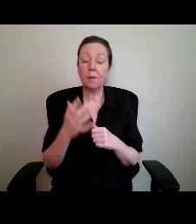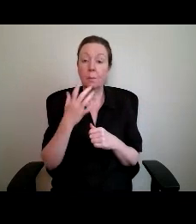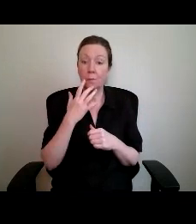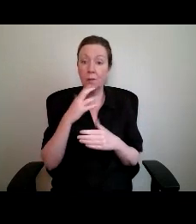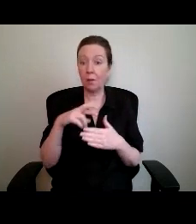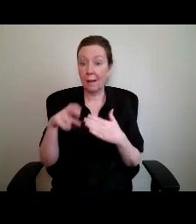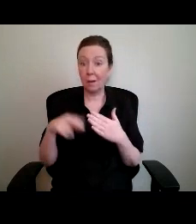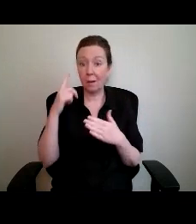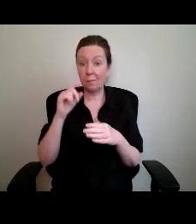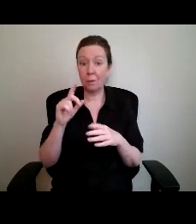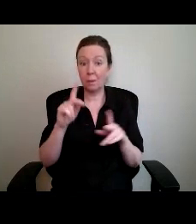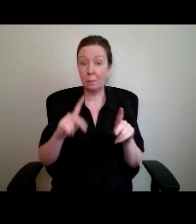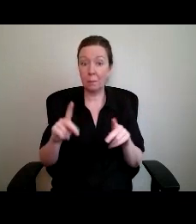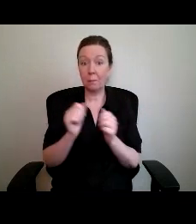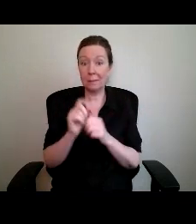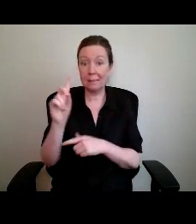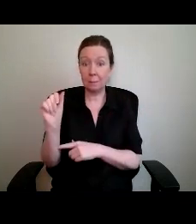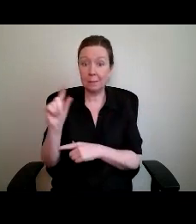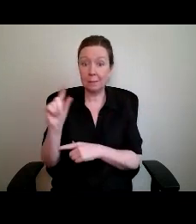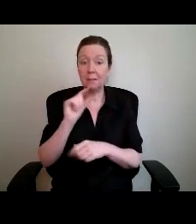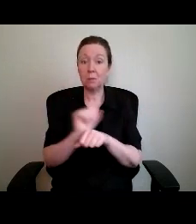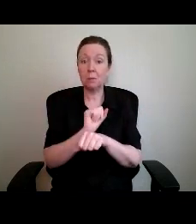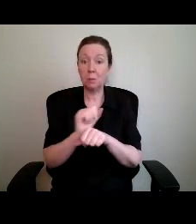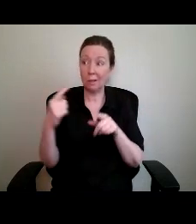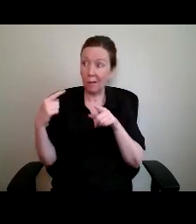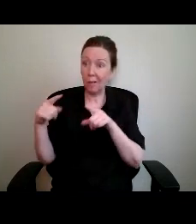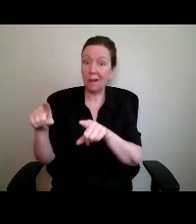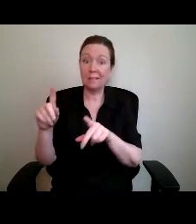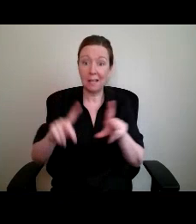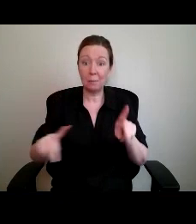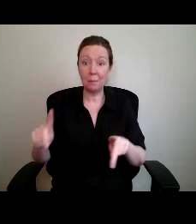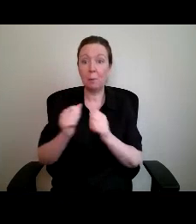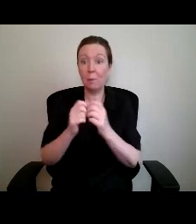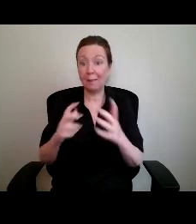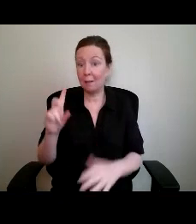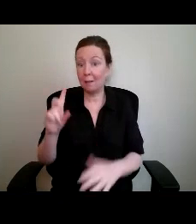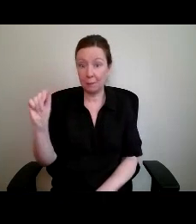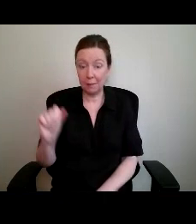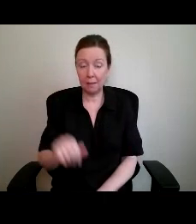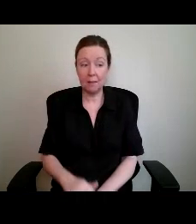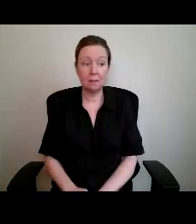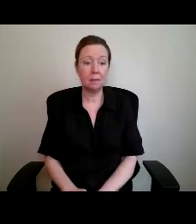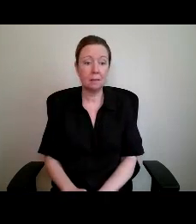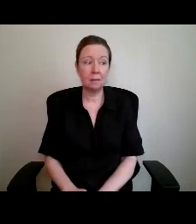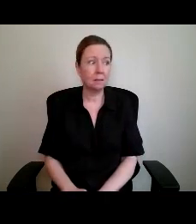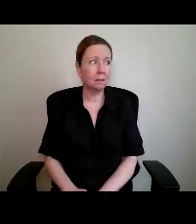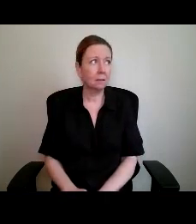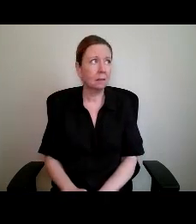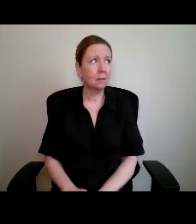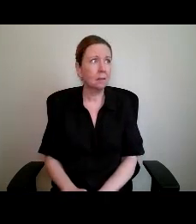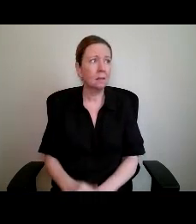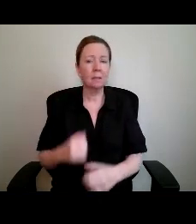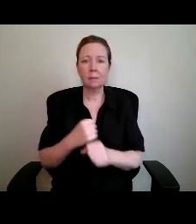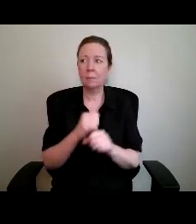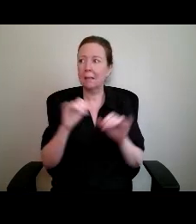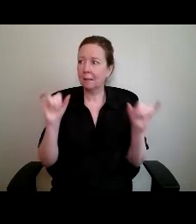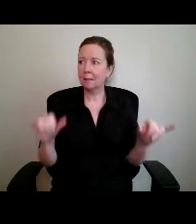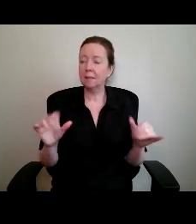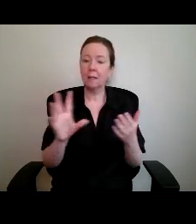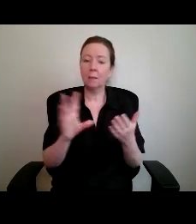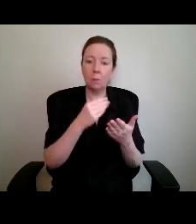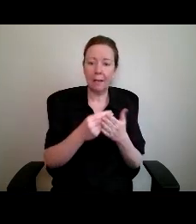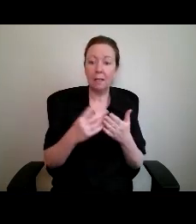outcome for job seekers with disabilities is to work alongside individuals without disabilities, making the same wage, receiving the same